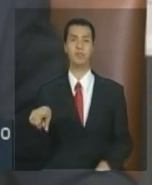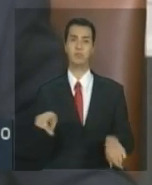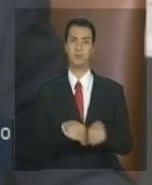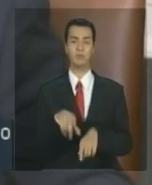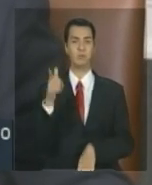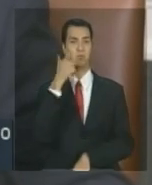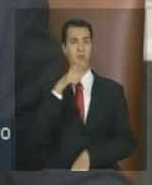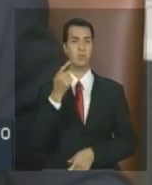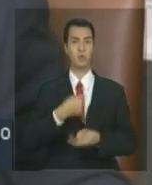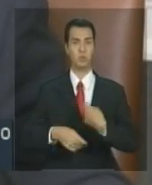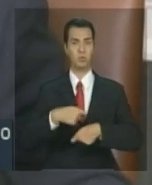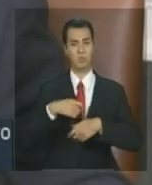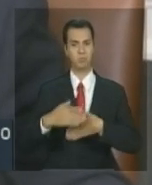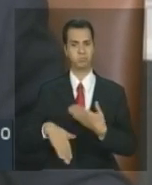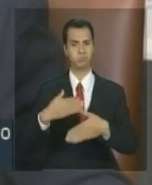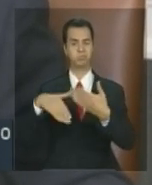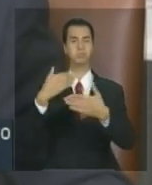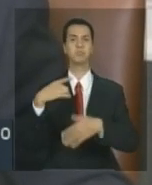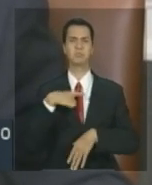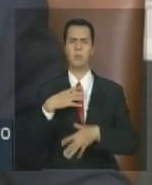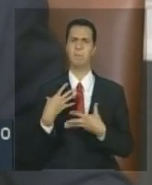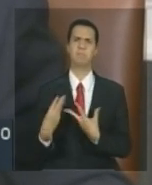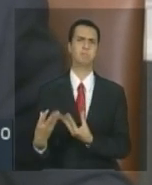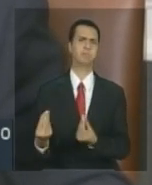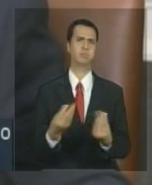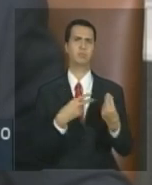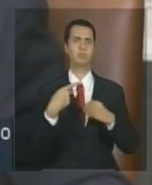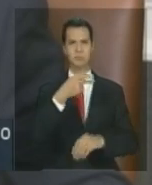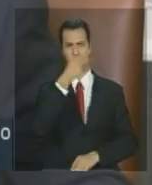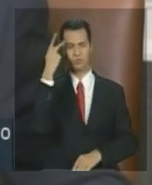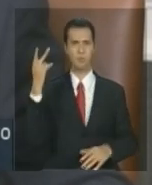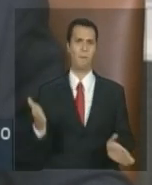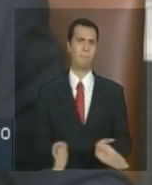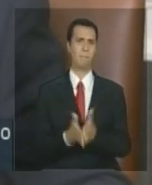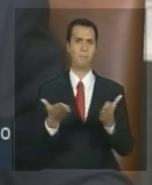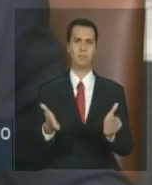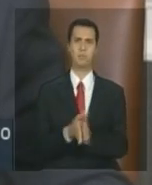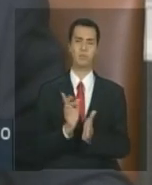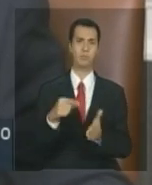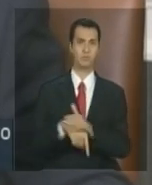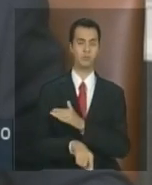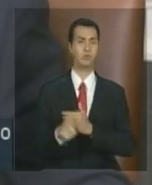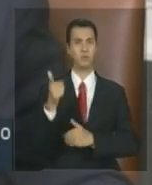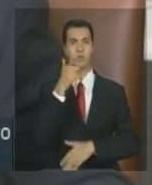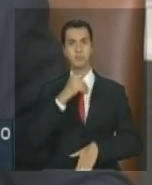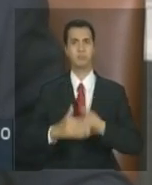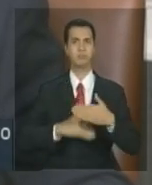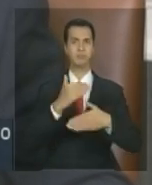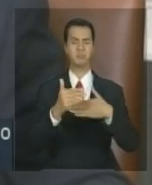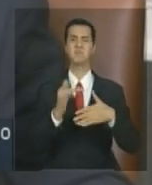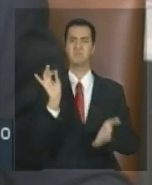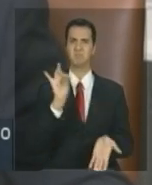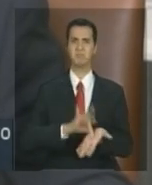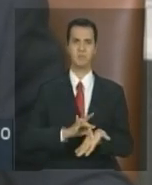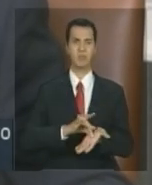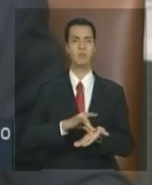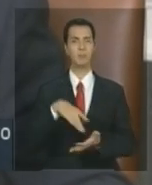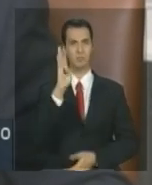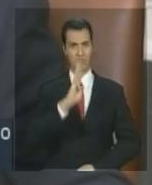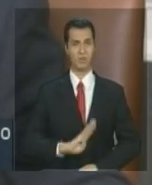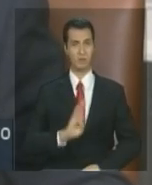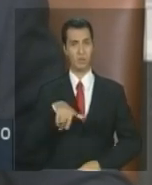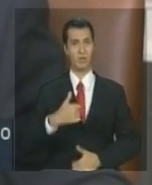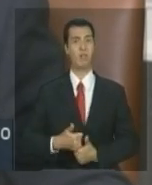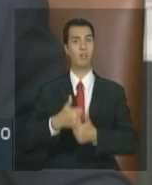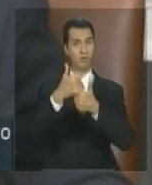crescimento econômico muito grande, tirando milhões de cidadãos da pobreza e tornando-se um líder incontestável, não só na região, mas como no